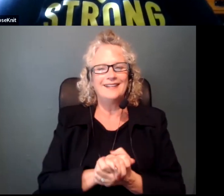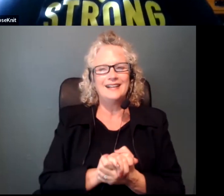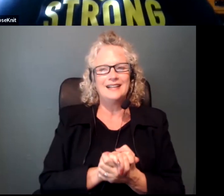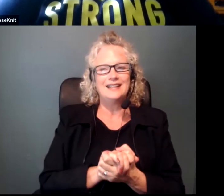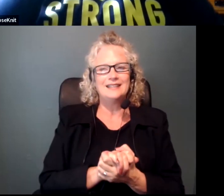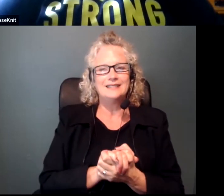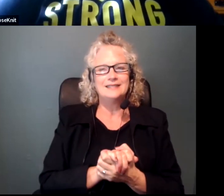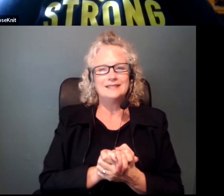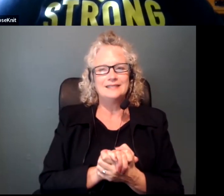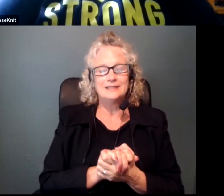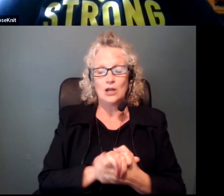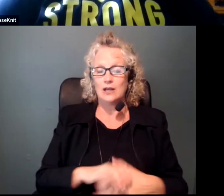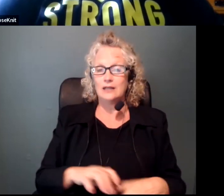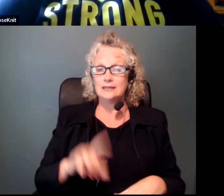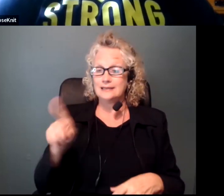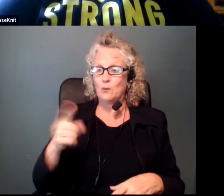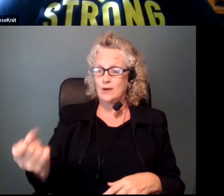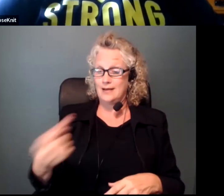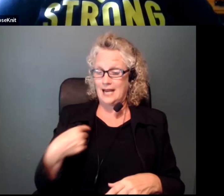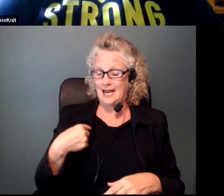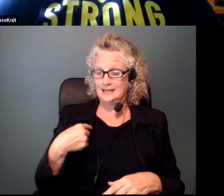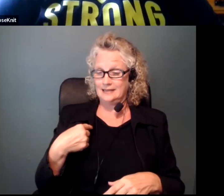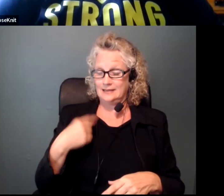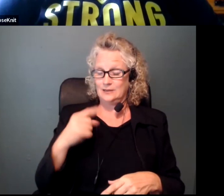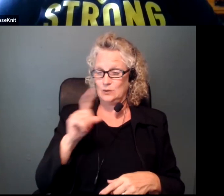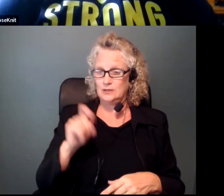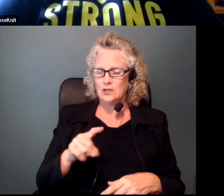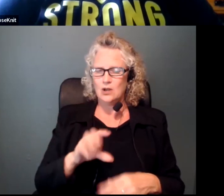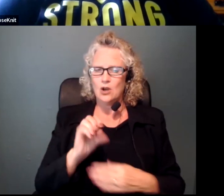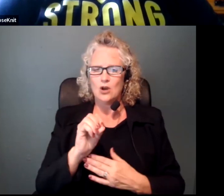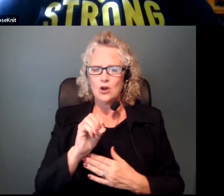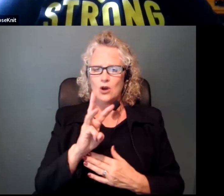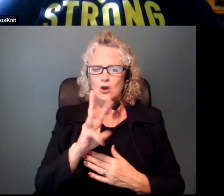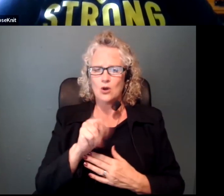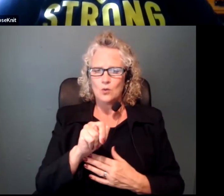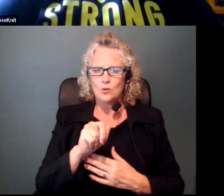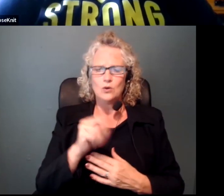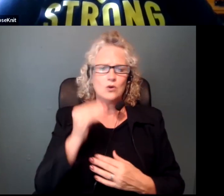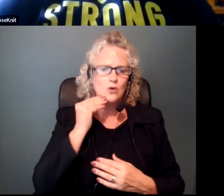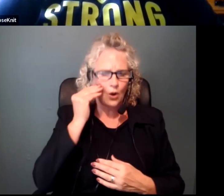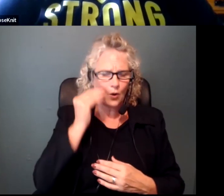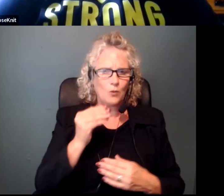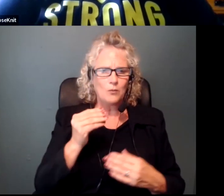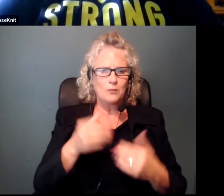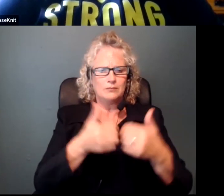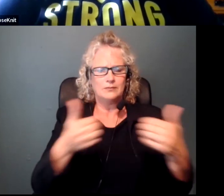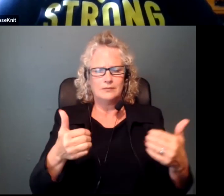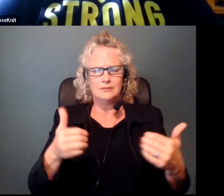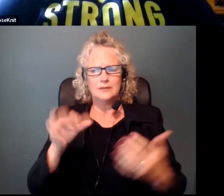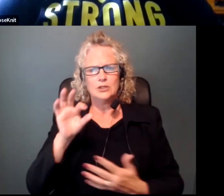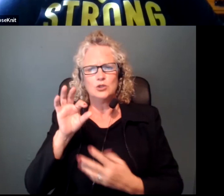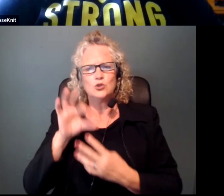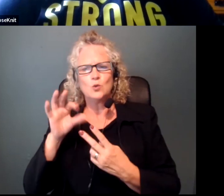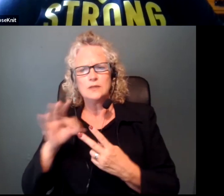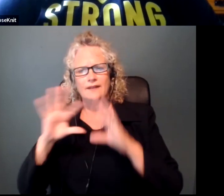was, what is the difference between own home and chosen family? Own home being capitalized, making me